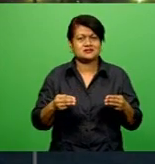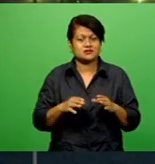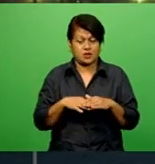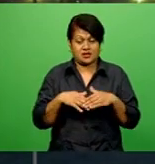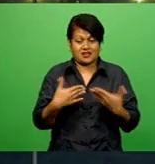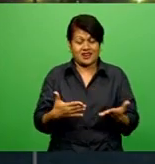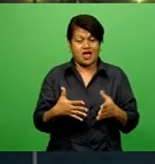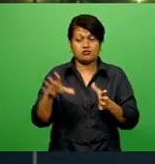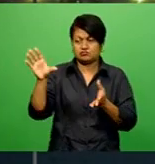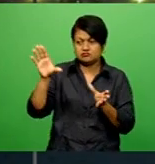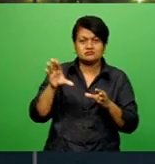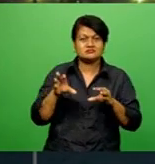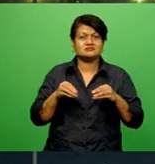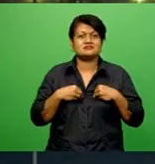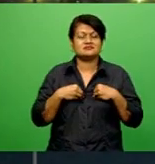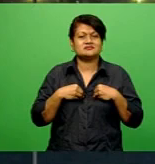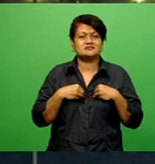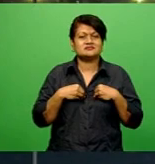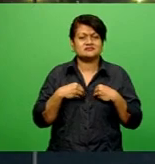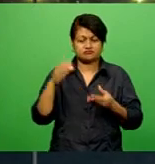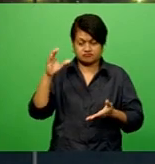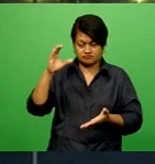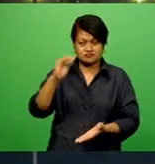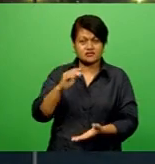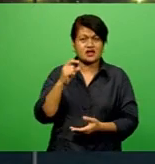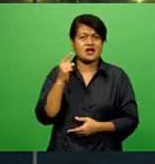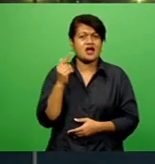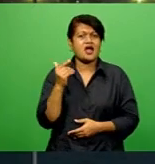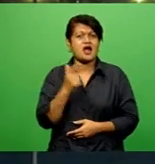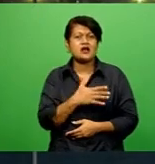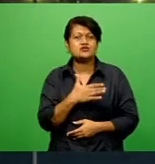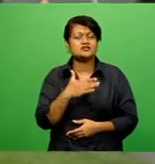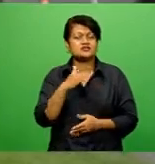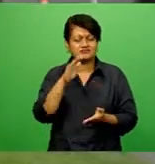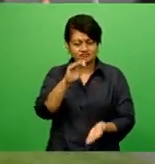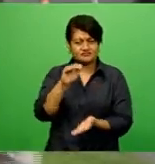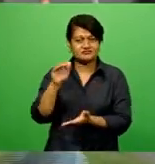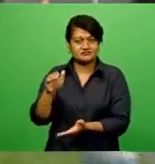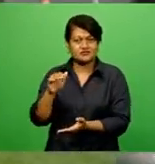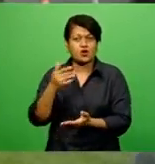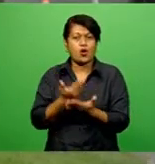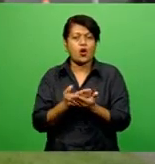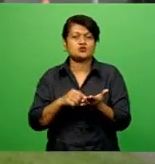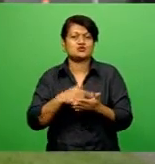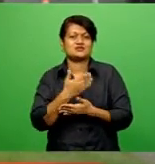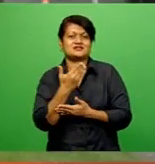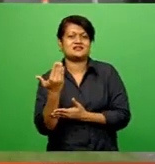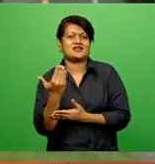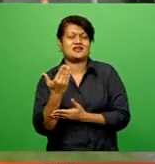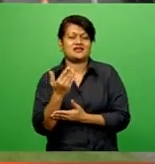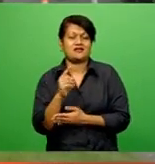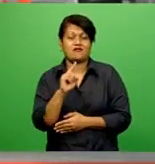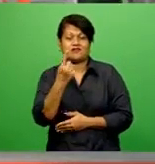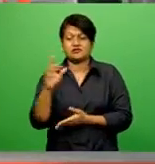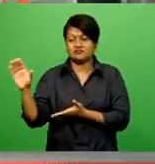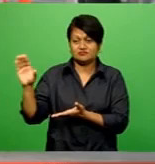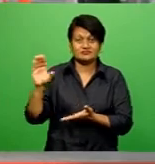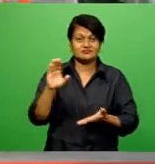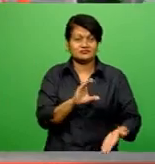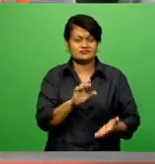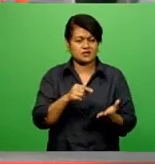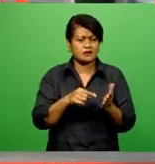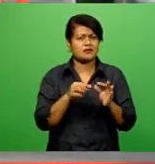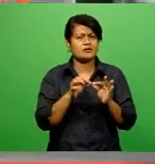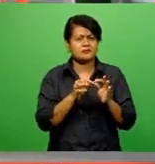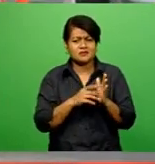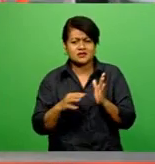its first consignment of 100 tonnes on Tuesday. The first consignment of bitumen will last the